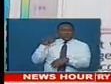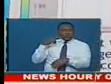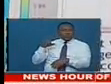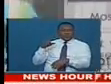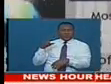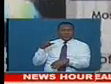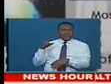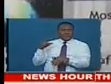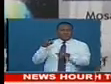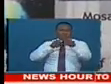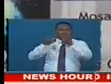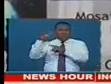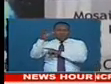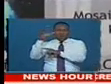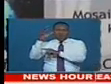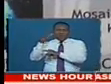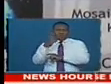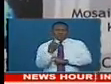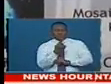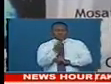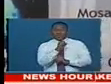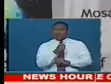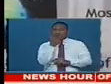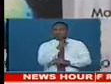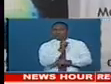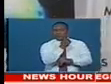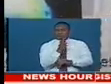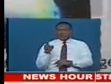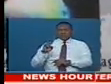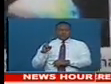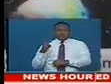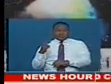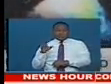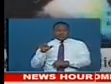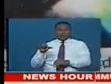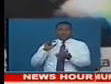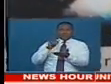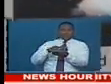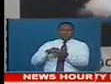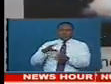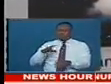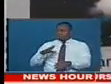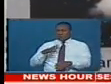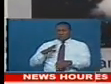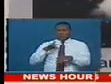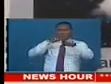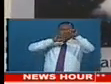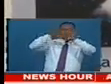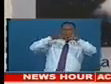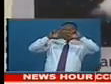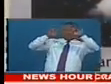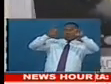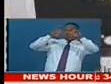first radio astronomy observatory outside South Africa. The center, which is an area of excellence in space